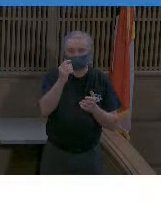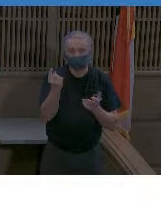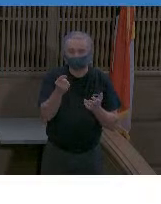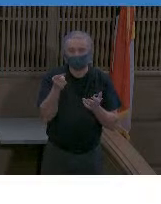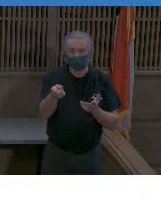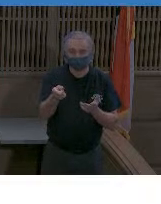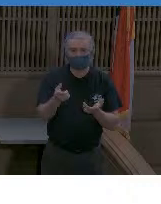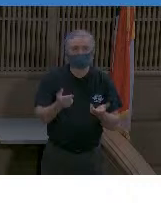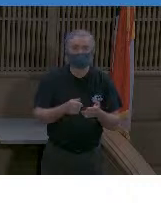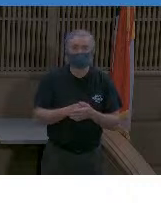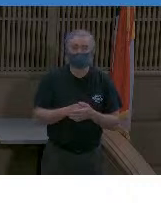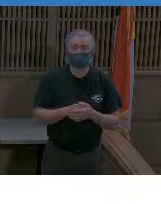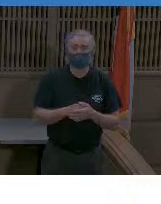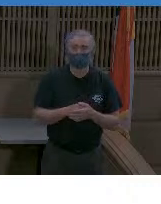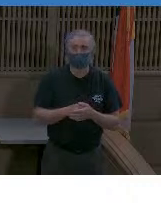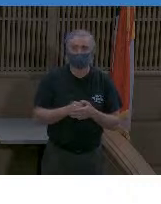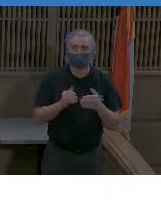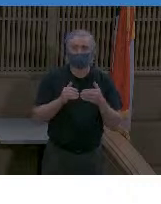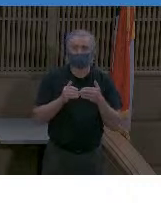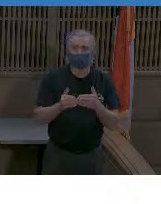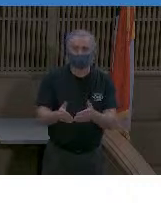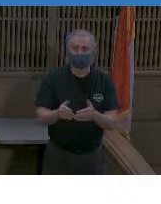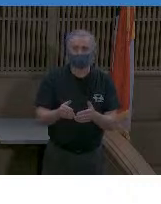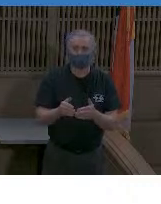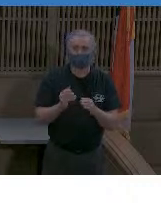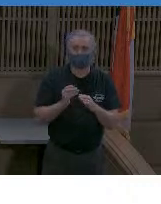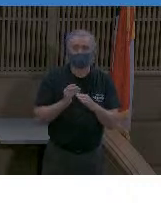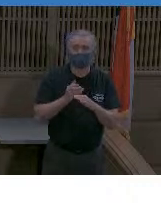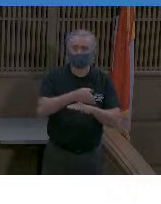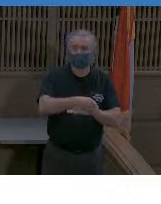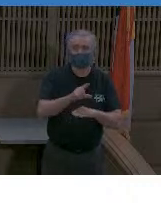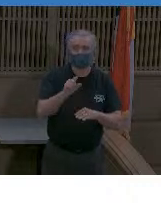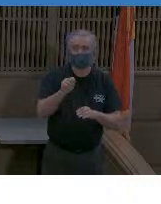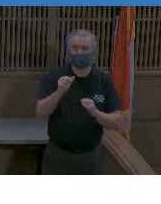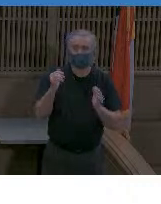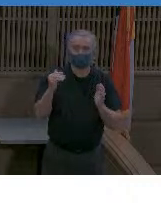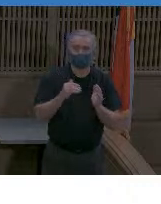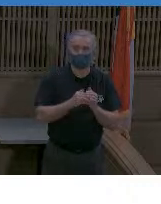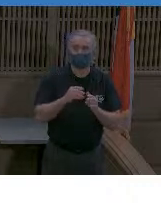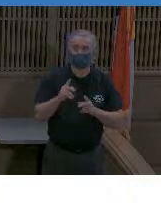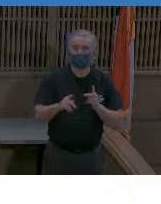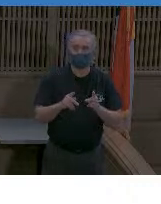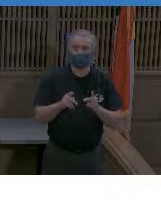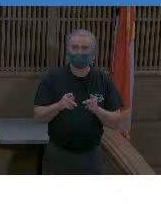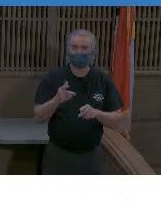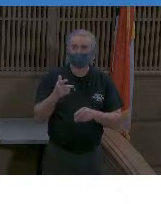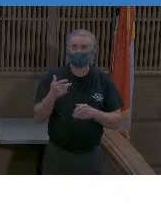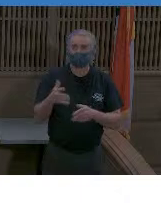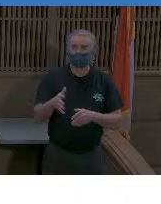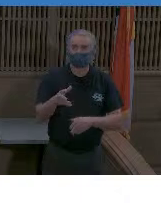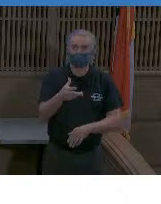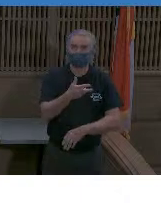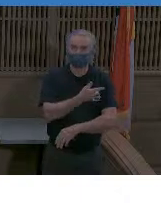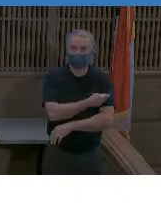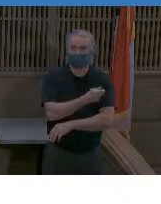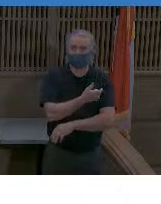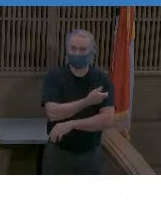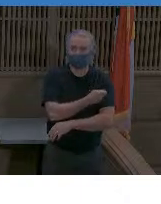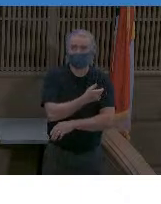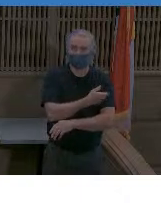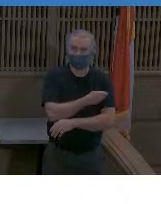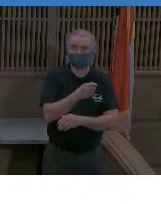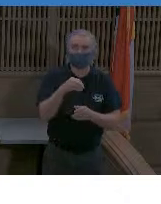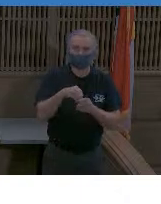Again, we've already vaccinated over 20,000 people. It's happening every single day. It's a positive